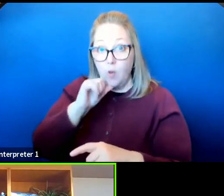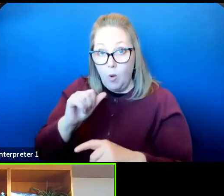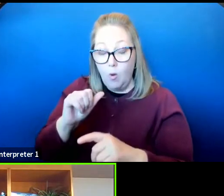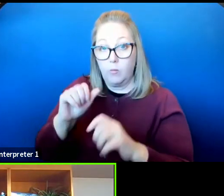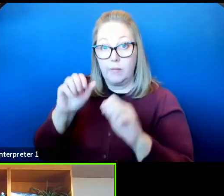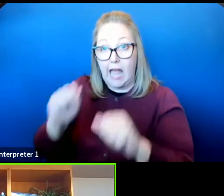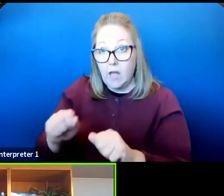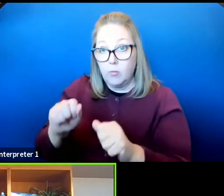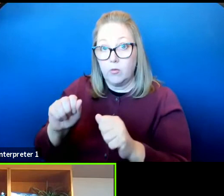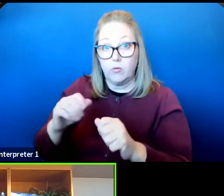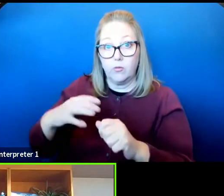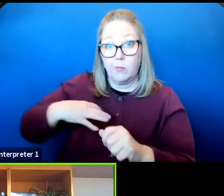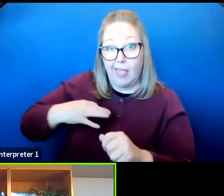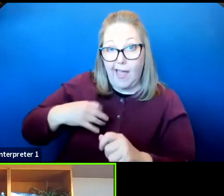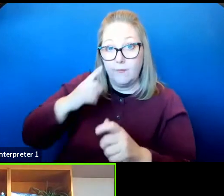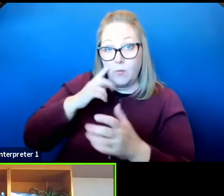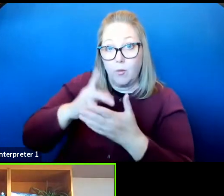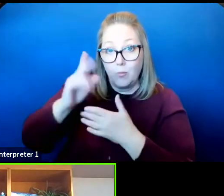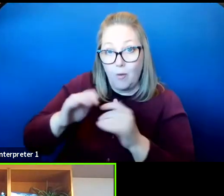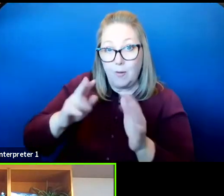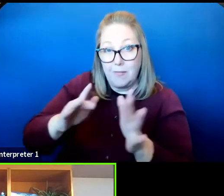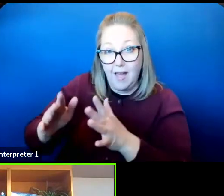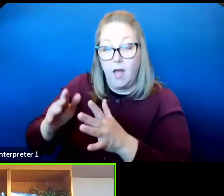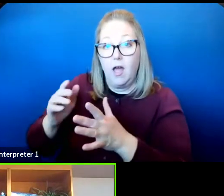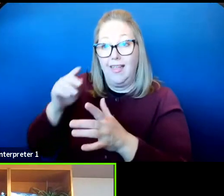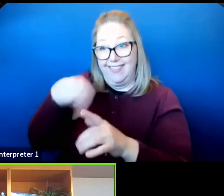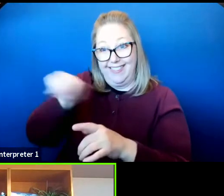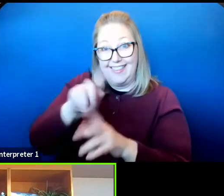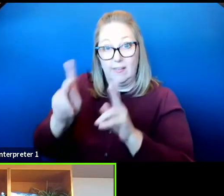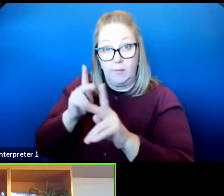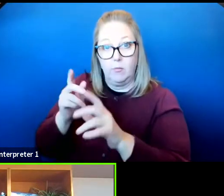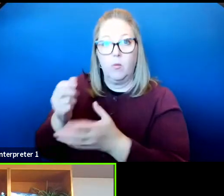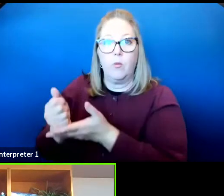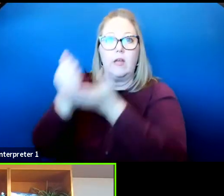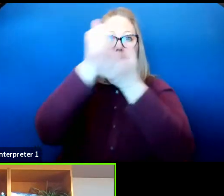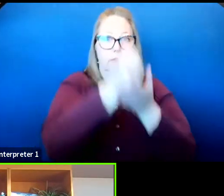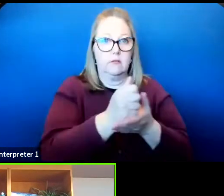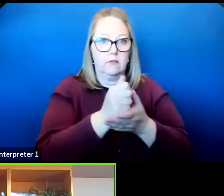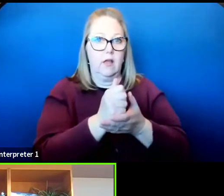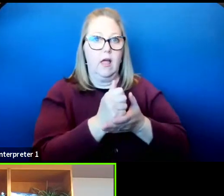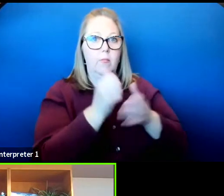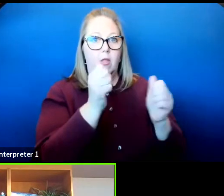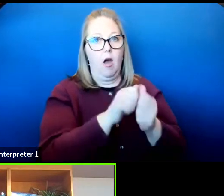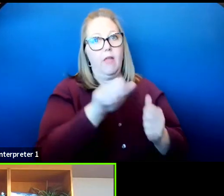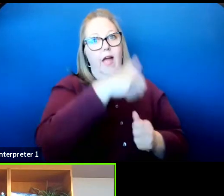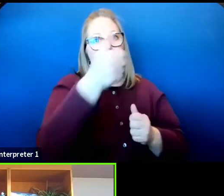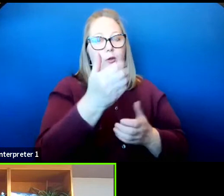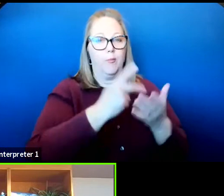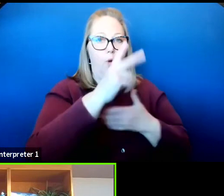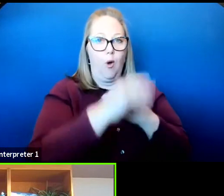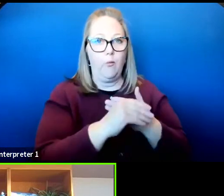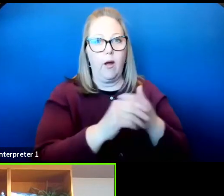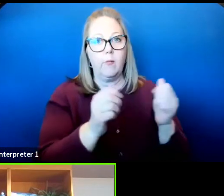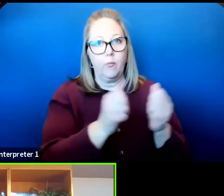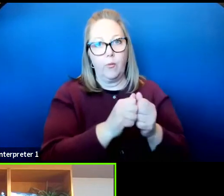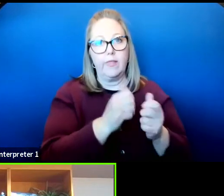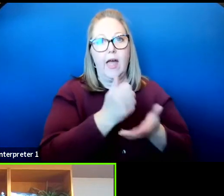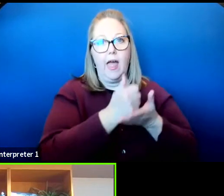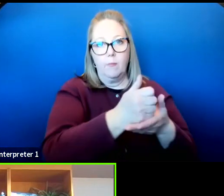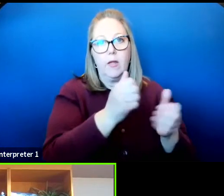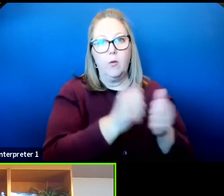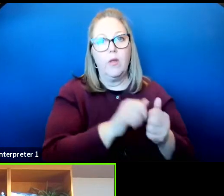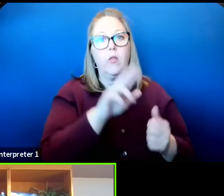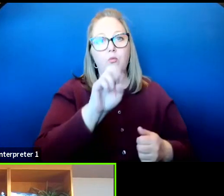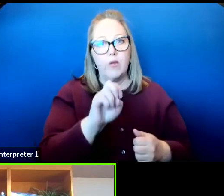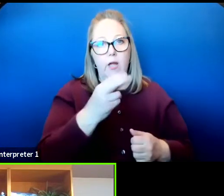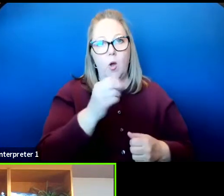avoid the homelessness. So there's a somewhat of a safety net and a service array that's sitting there, which is actually very opportunistic and hasn't occurred with the